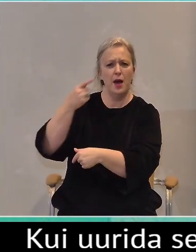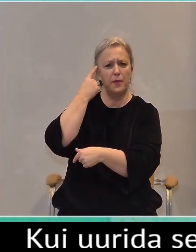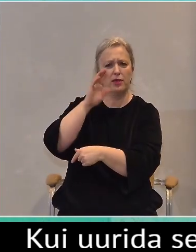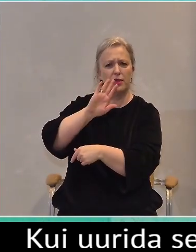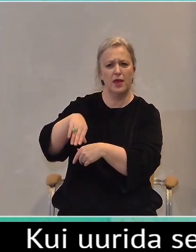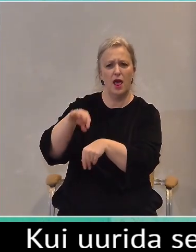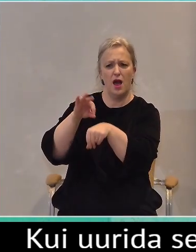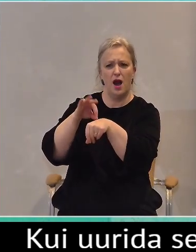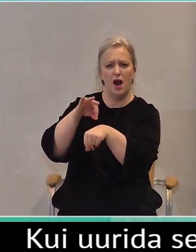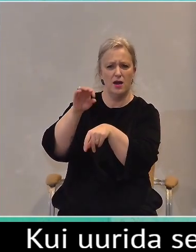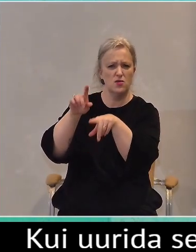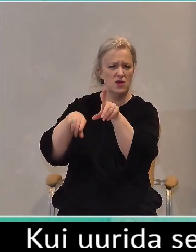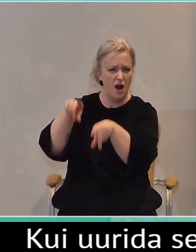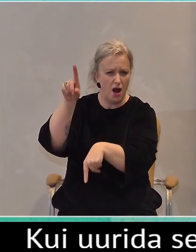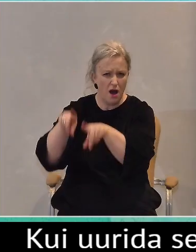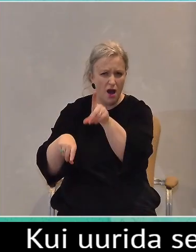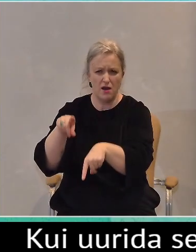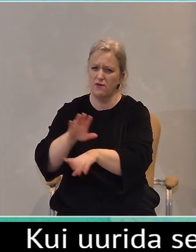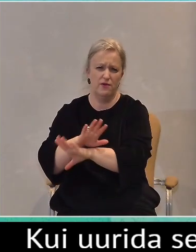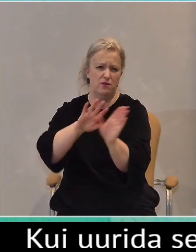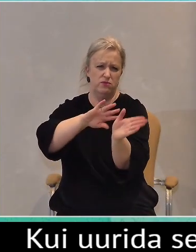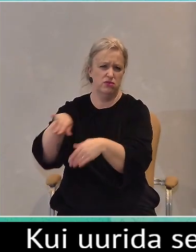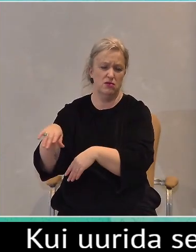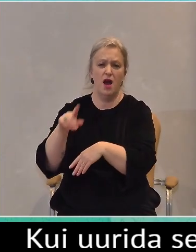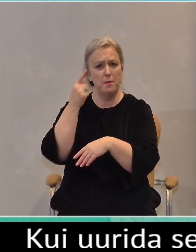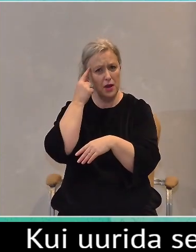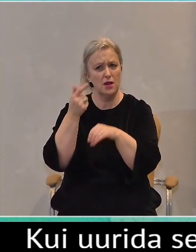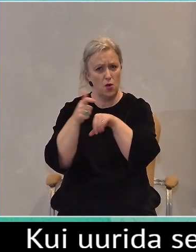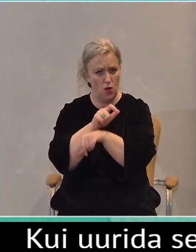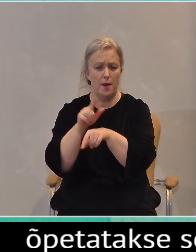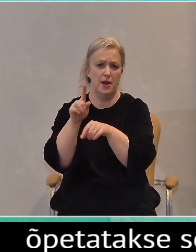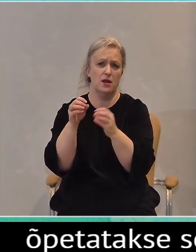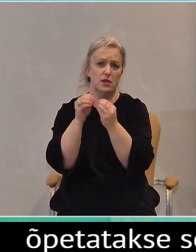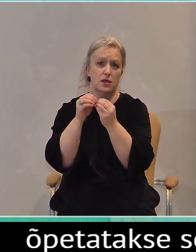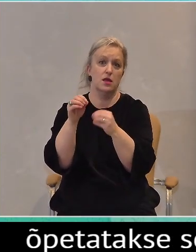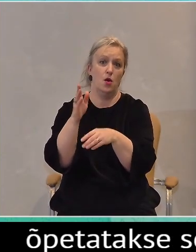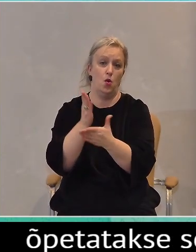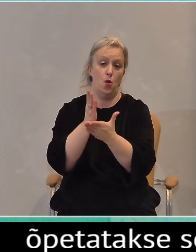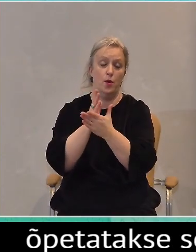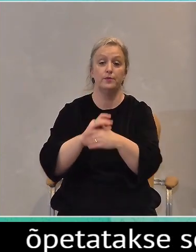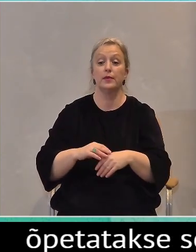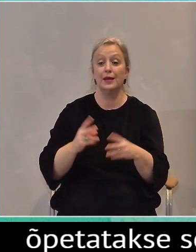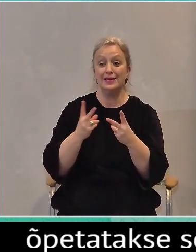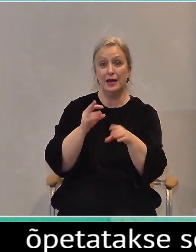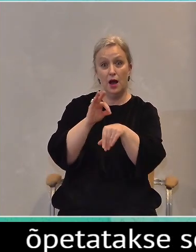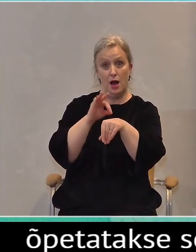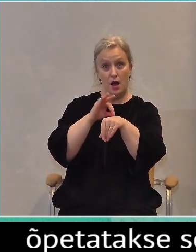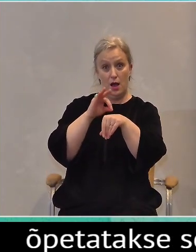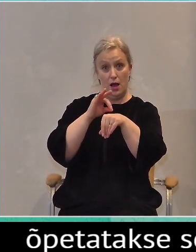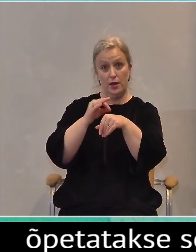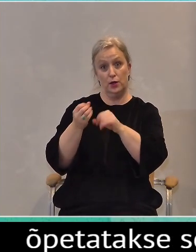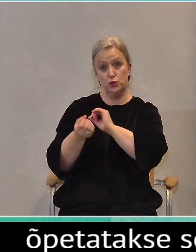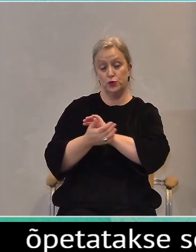taught that we should first consider common diseases, not rare diseases. But let's have a look at one of